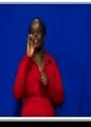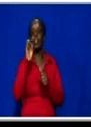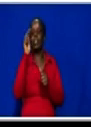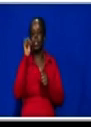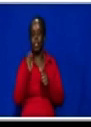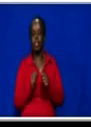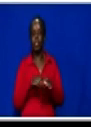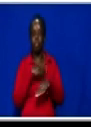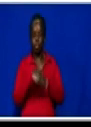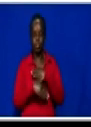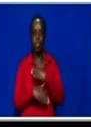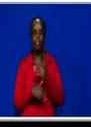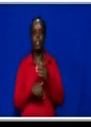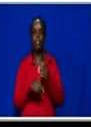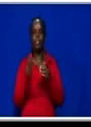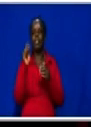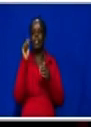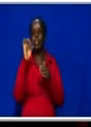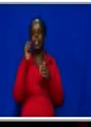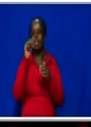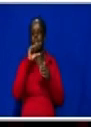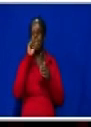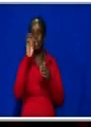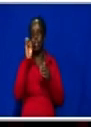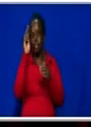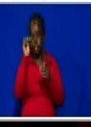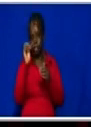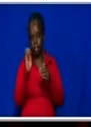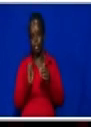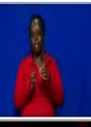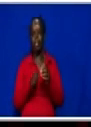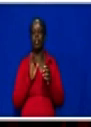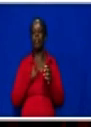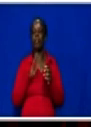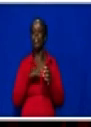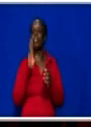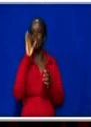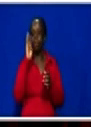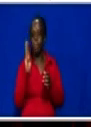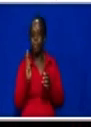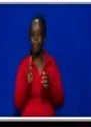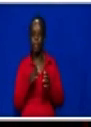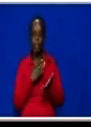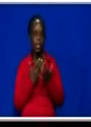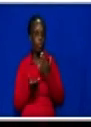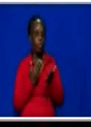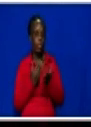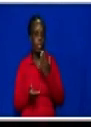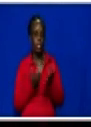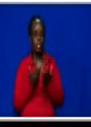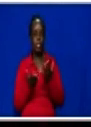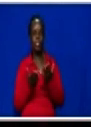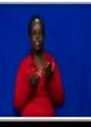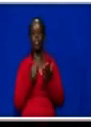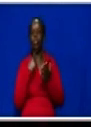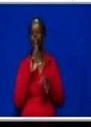after the antigen, assuming the father is blood group A, the mother is blood group B, chances of getting a child who